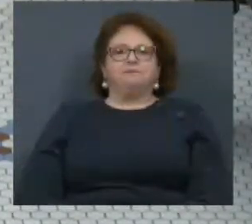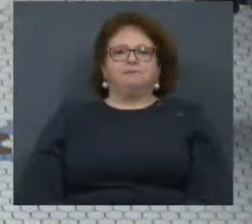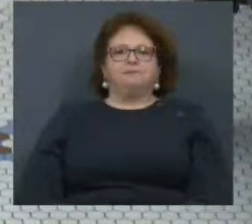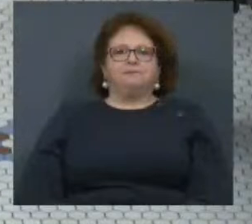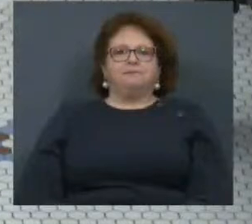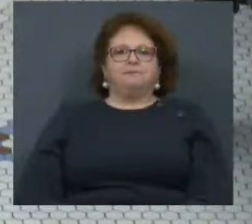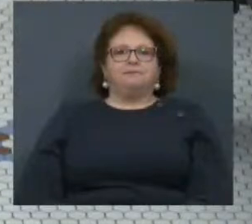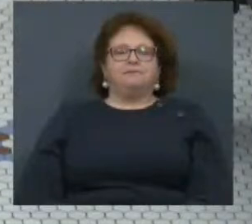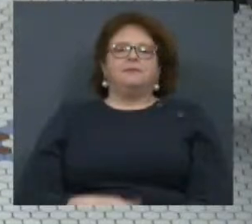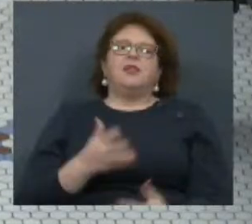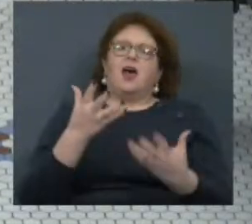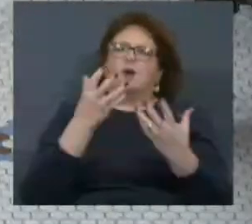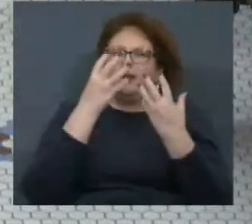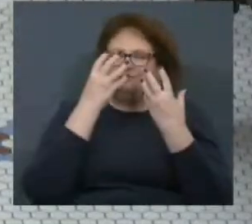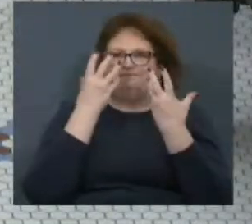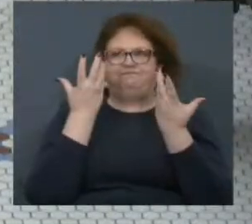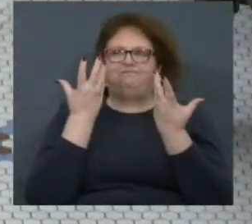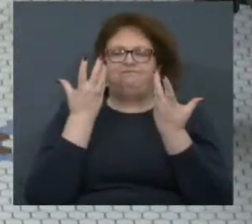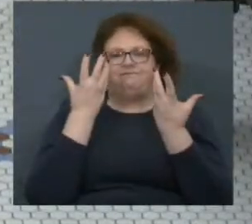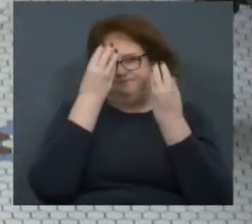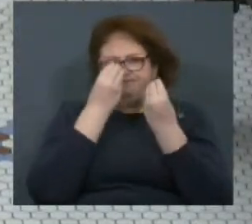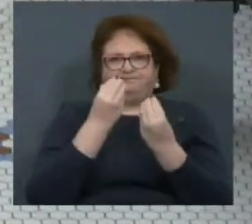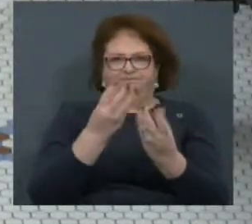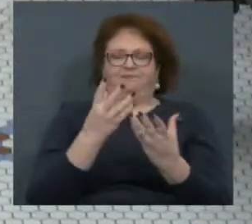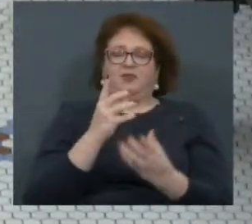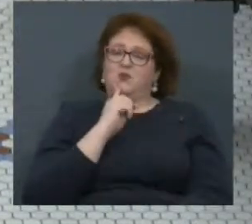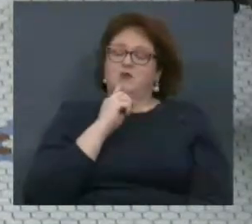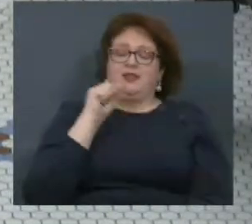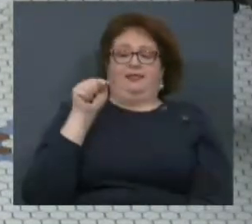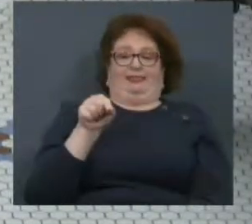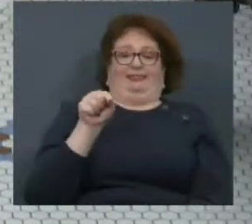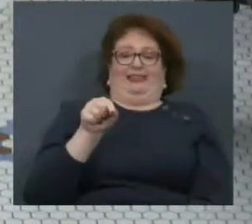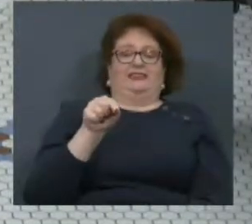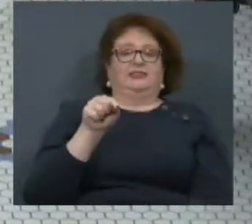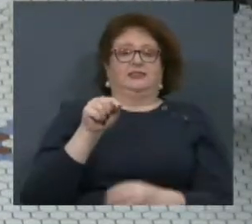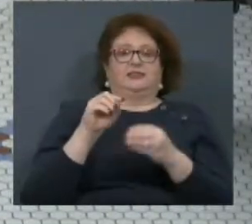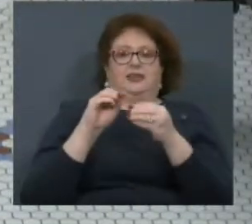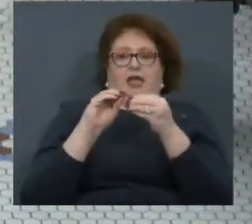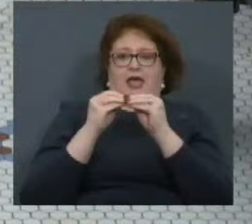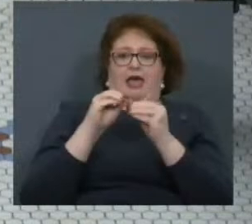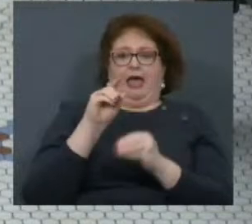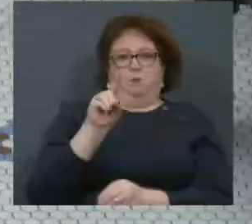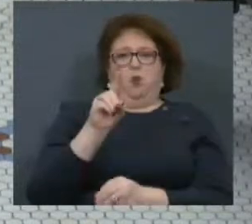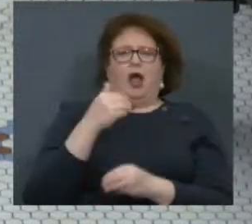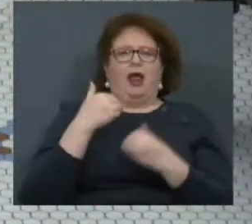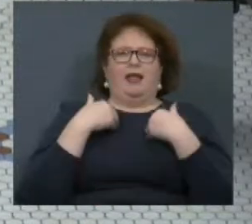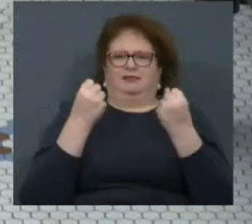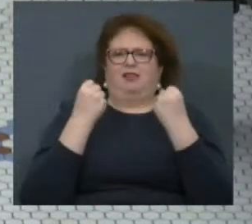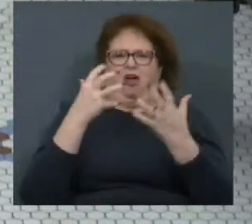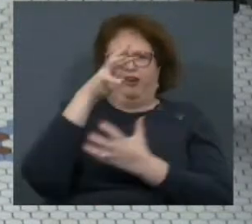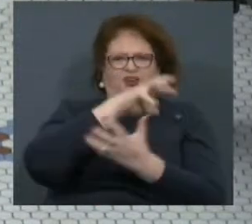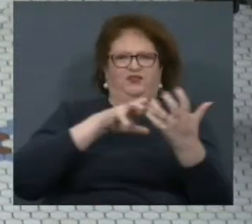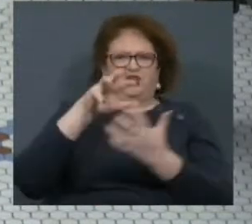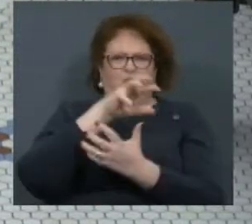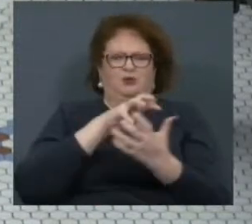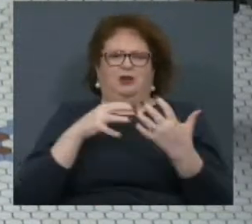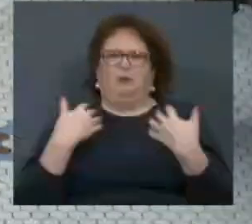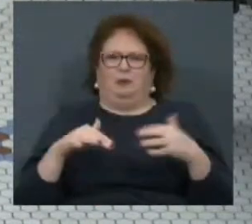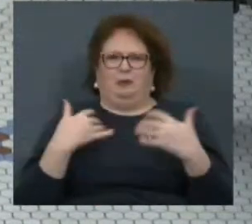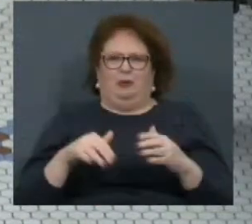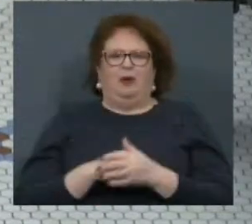I just wanted to say there's a lot of confusion around this item, and on top of that, I just want to speak a little